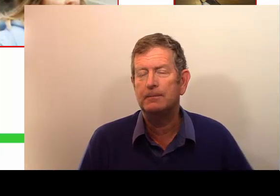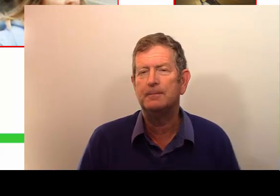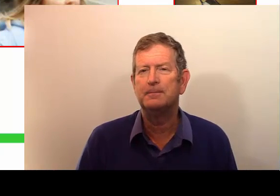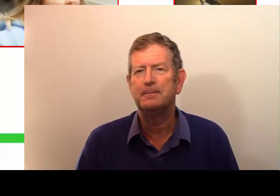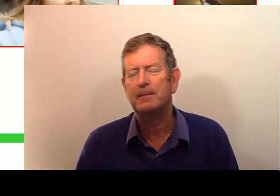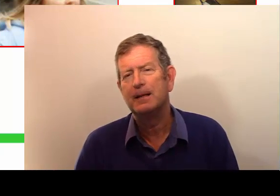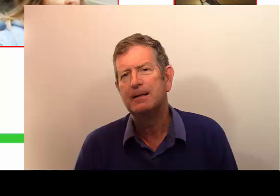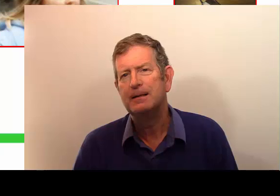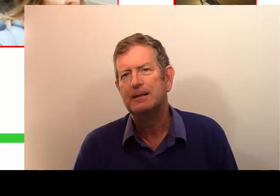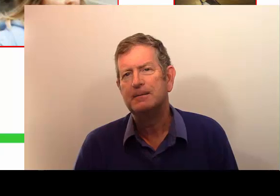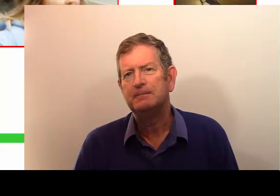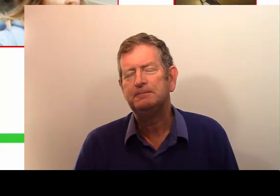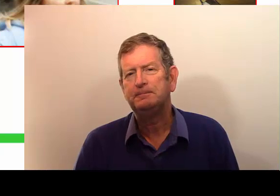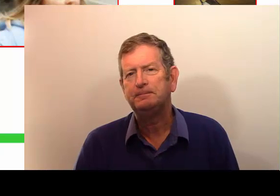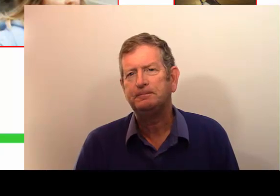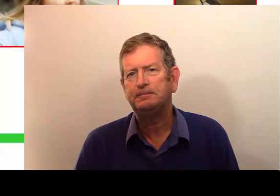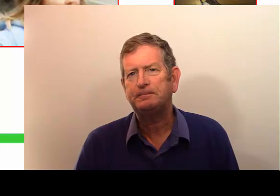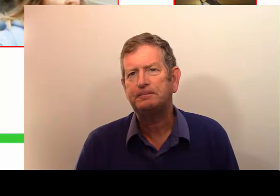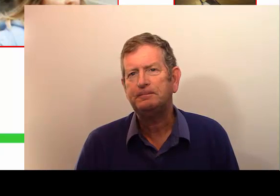baby?